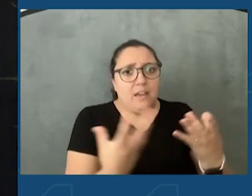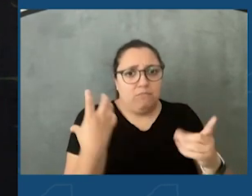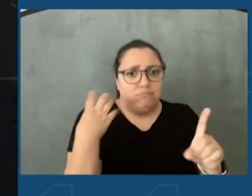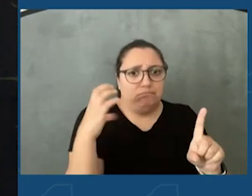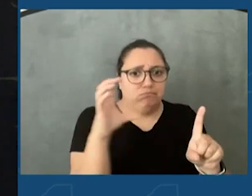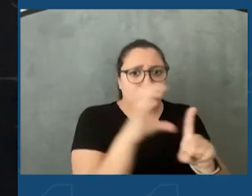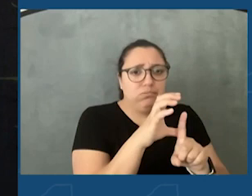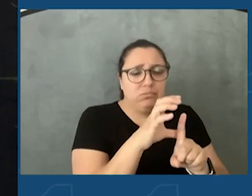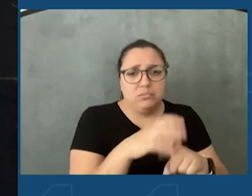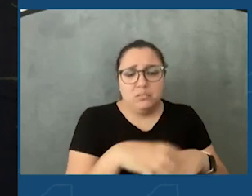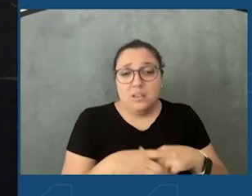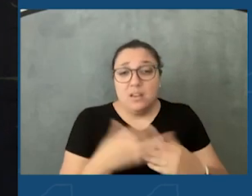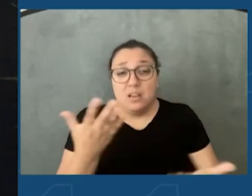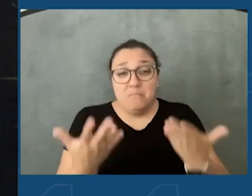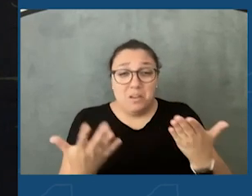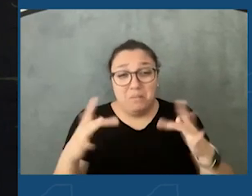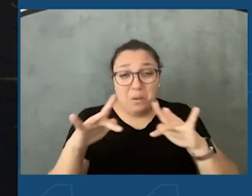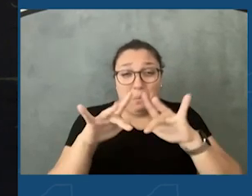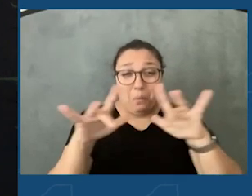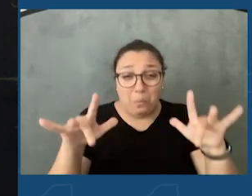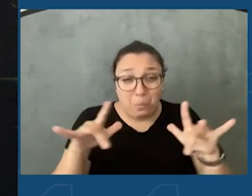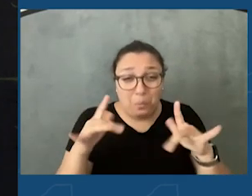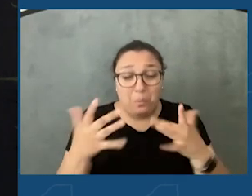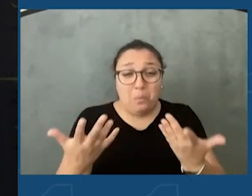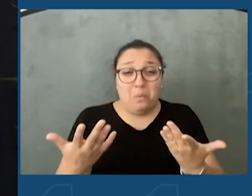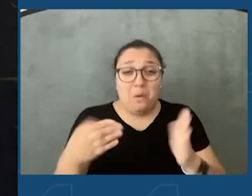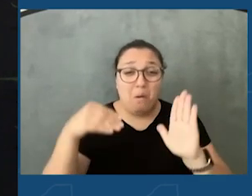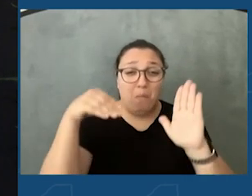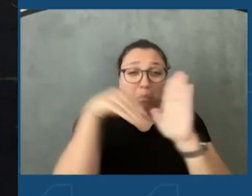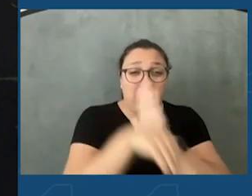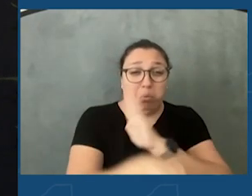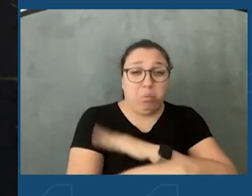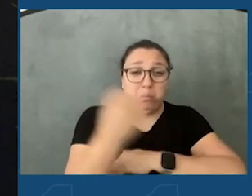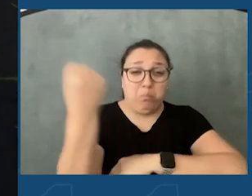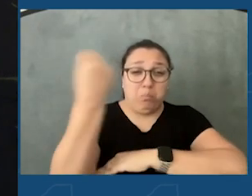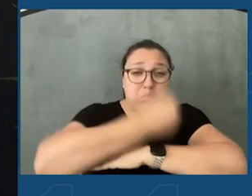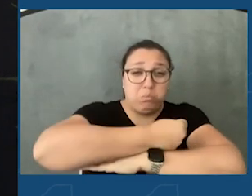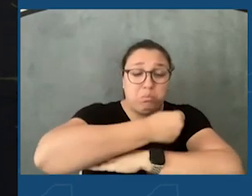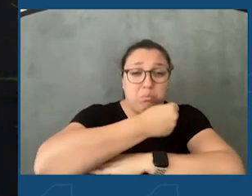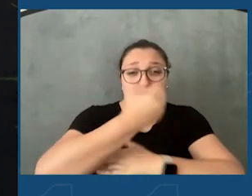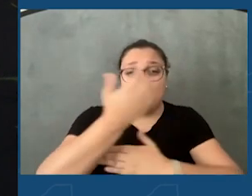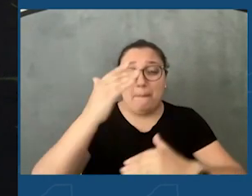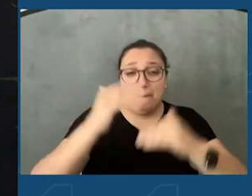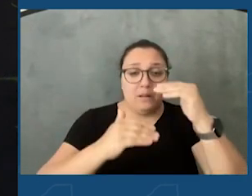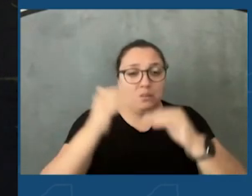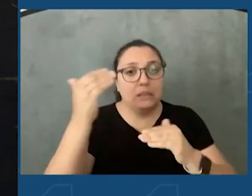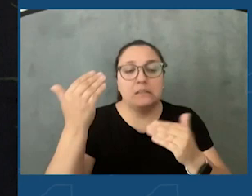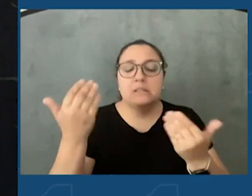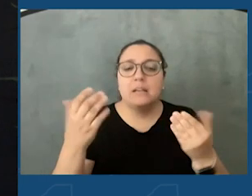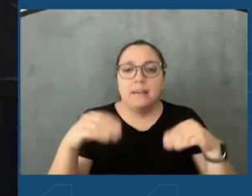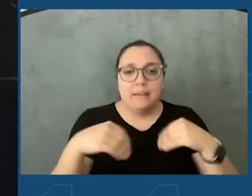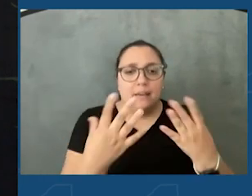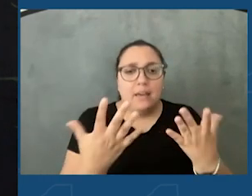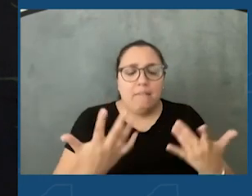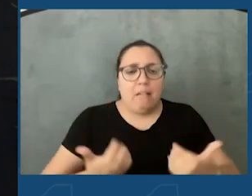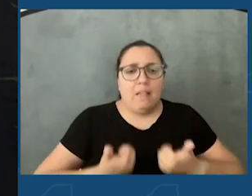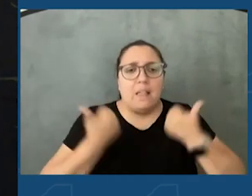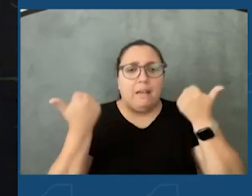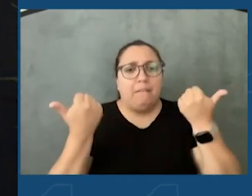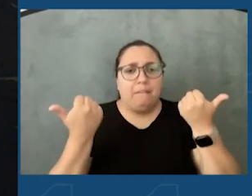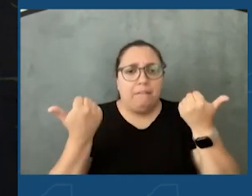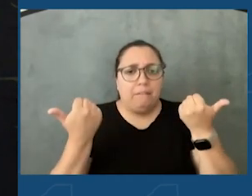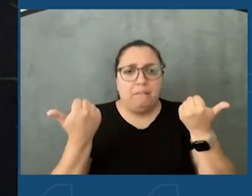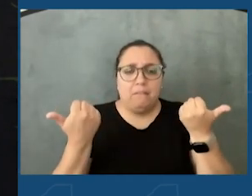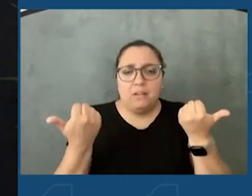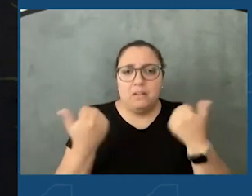blighted, neglected, revitalize abandoned buildings, and really breathe new life into neighborhoods. And this is an area that I